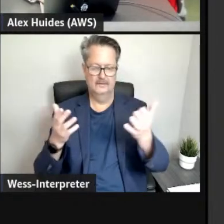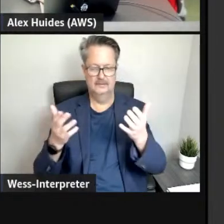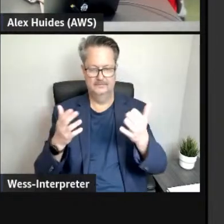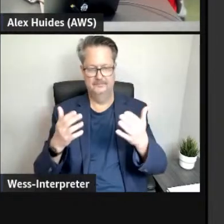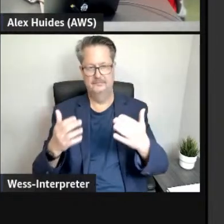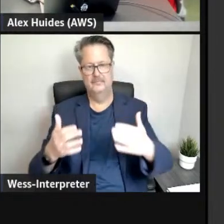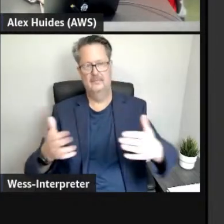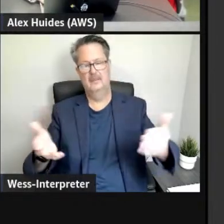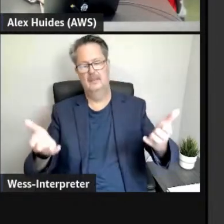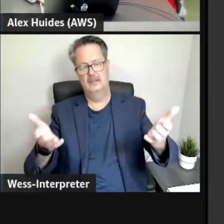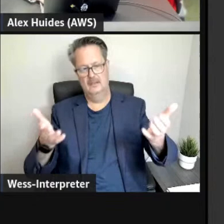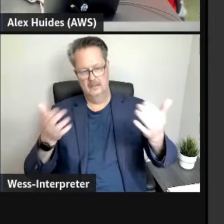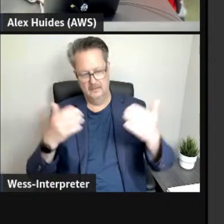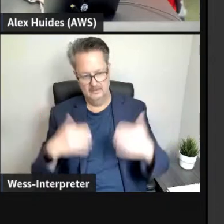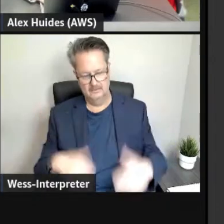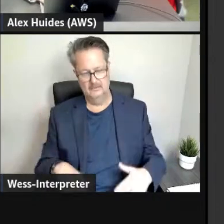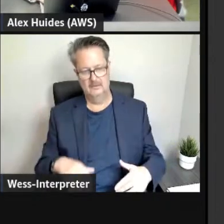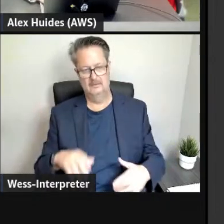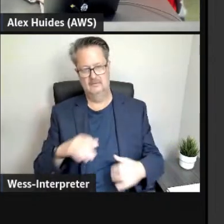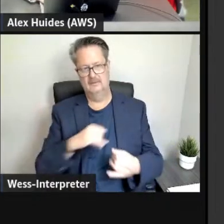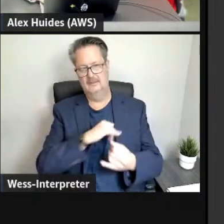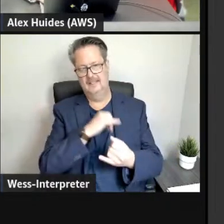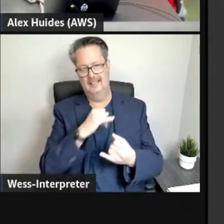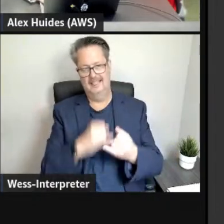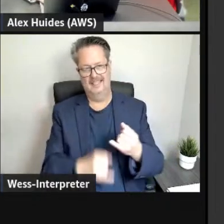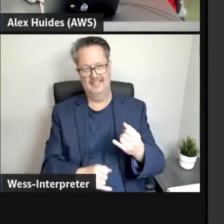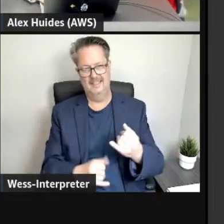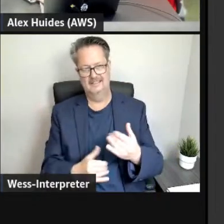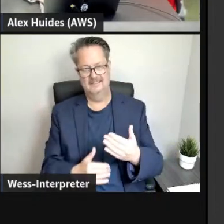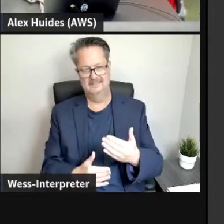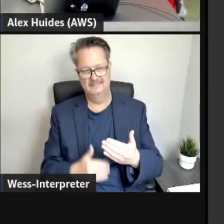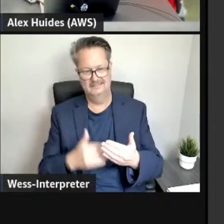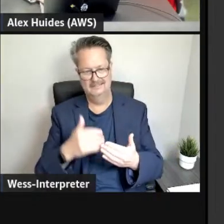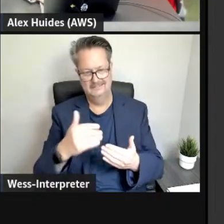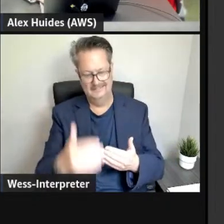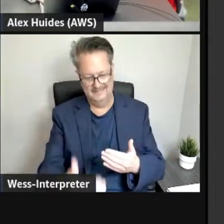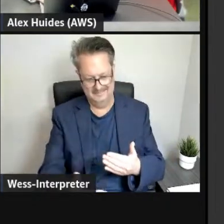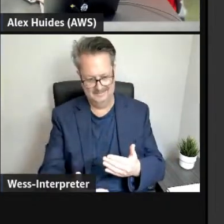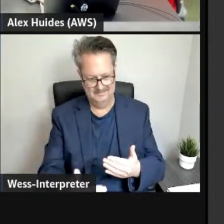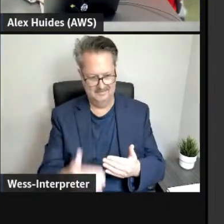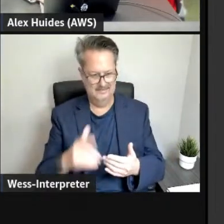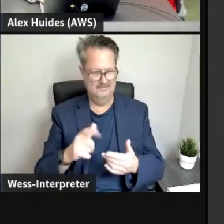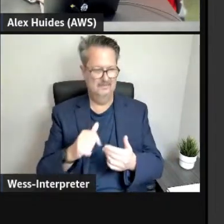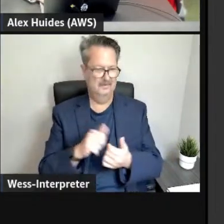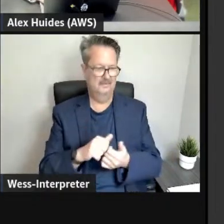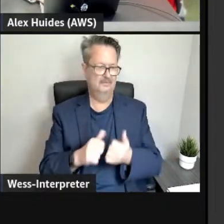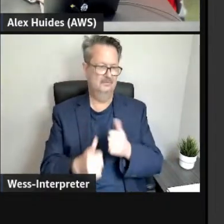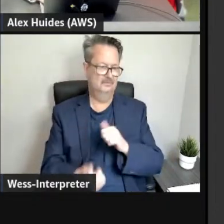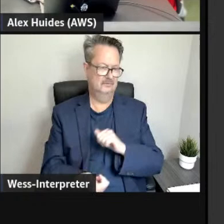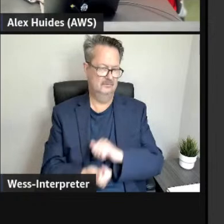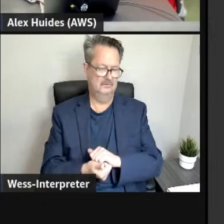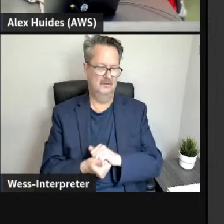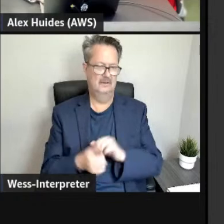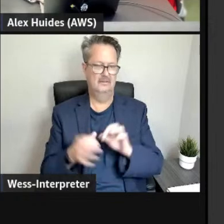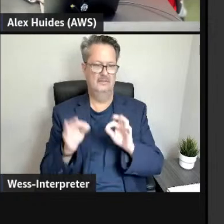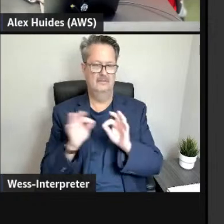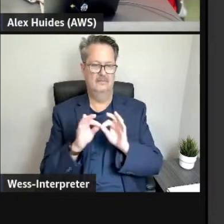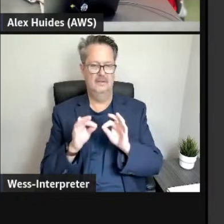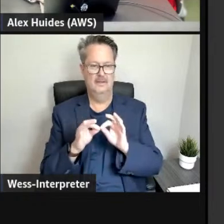Next, and this is the last step that we need to do, is to change the value of the